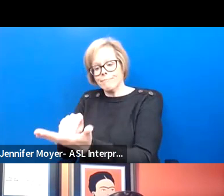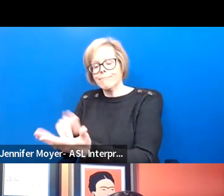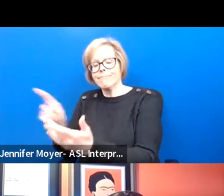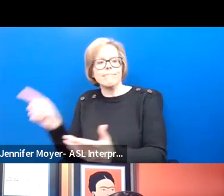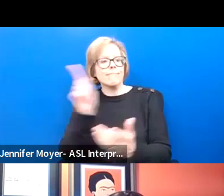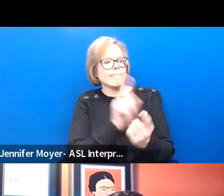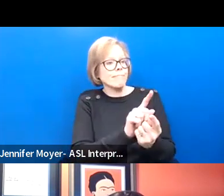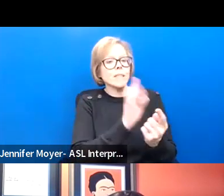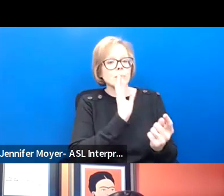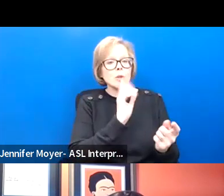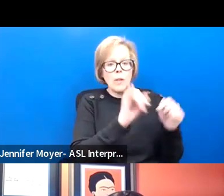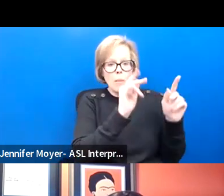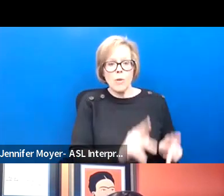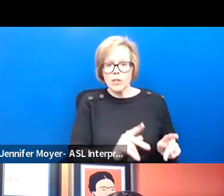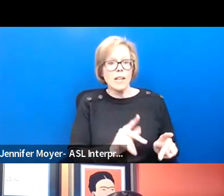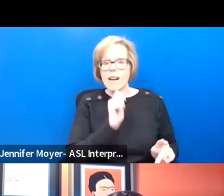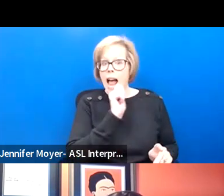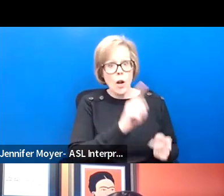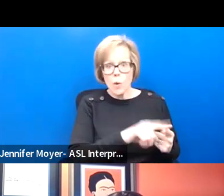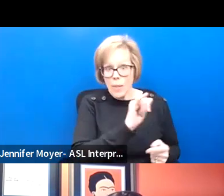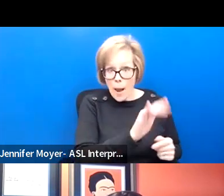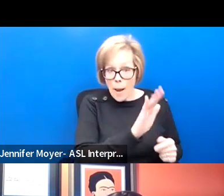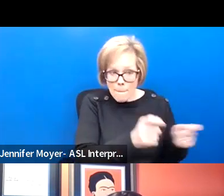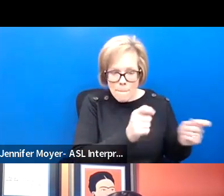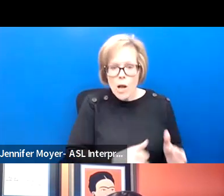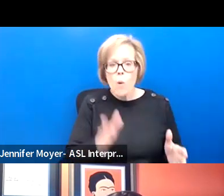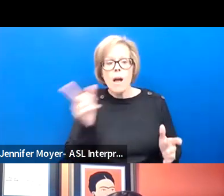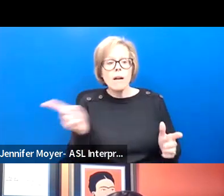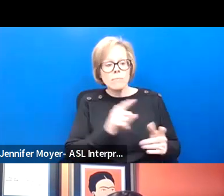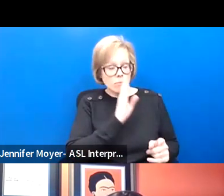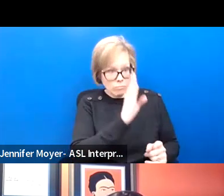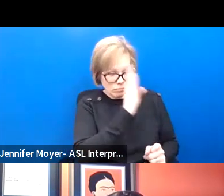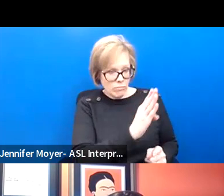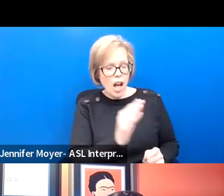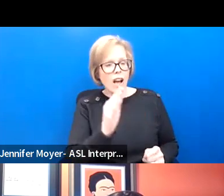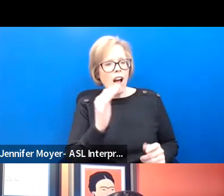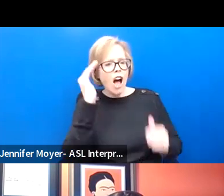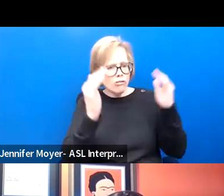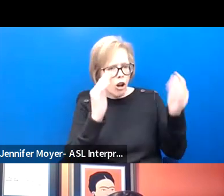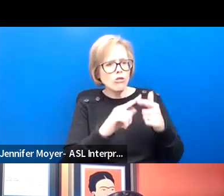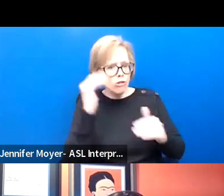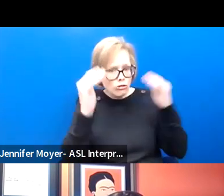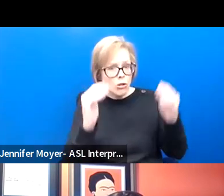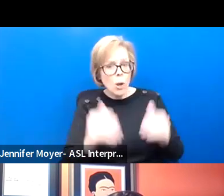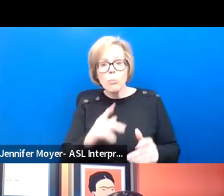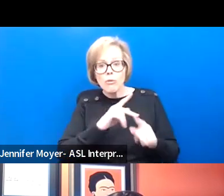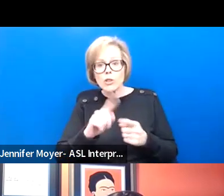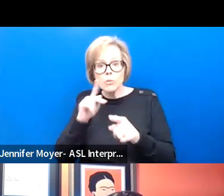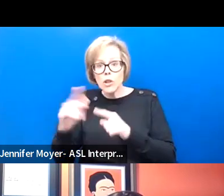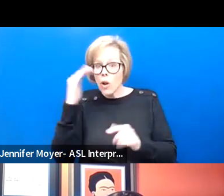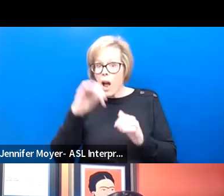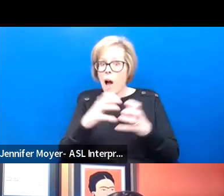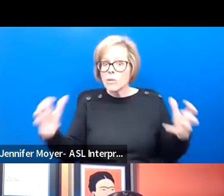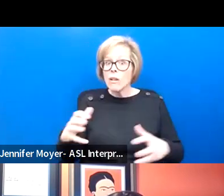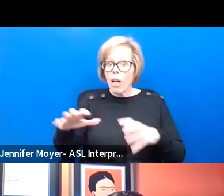the person. And not their manager, to the person as a courtesy, adult to adult, professional to professional. Do you know how much time and